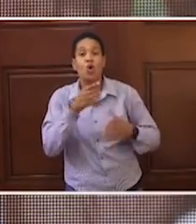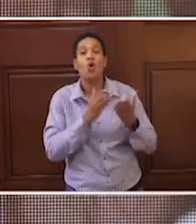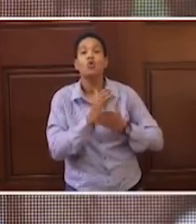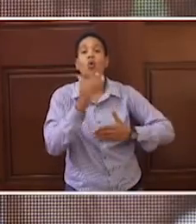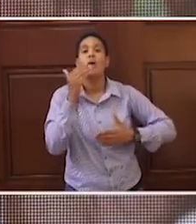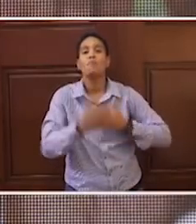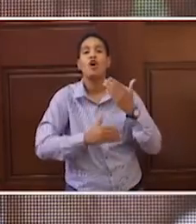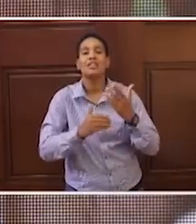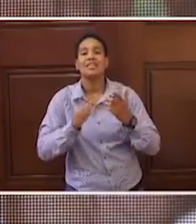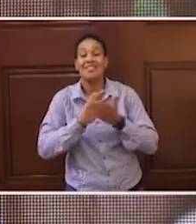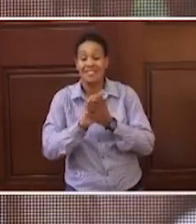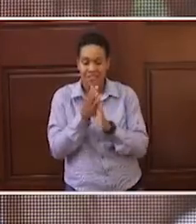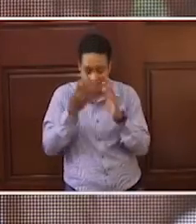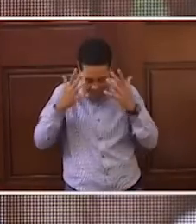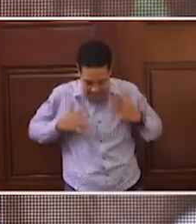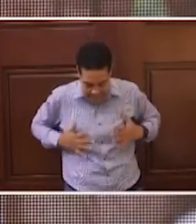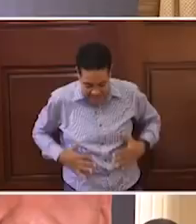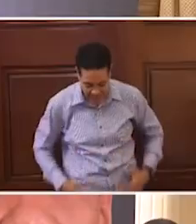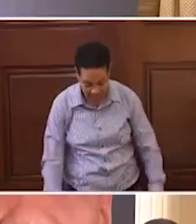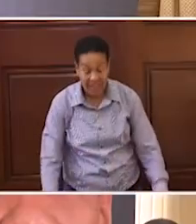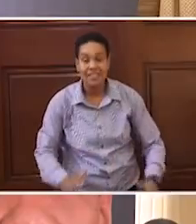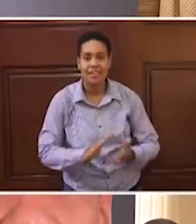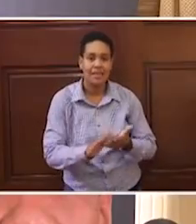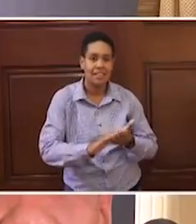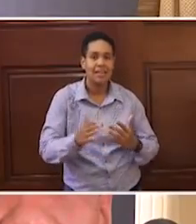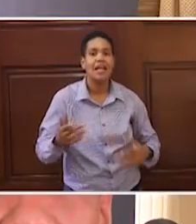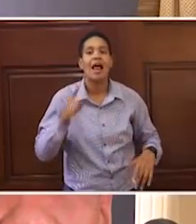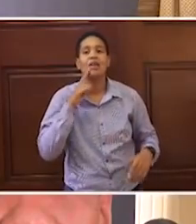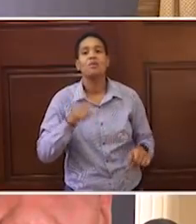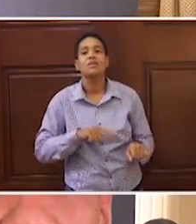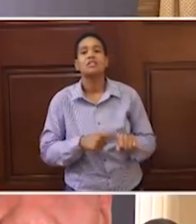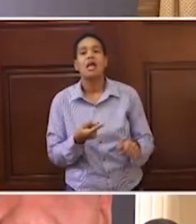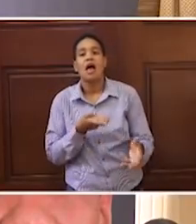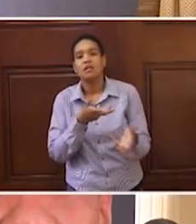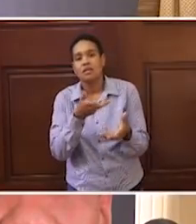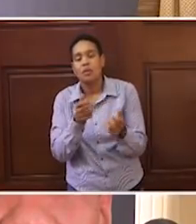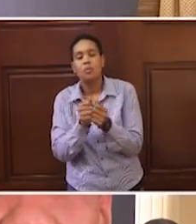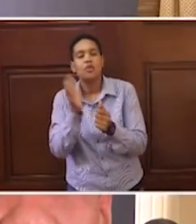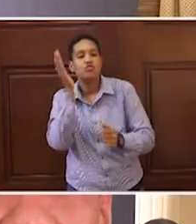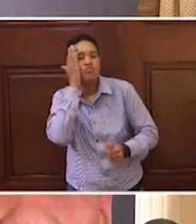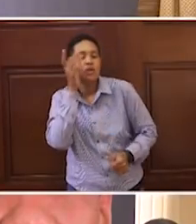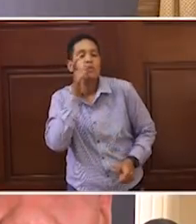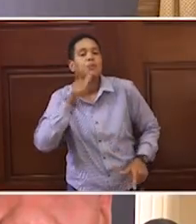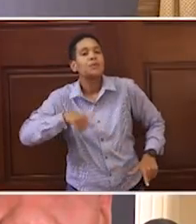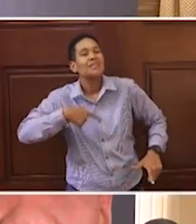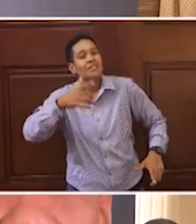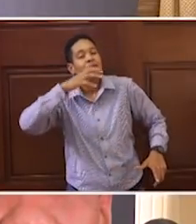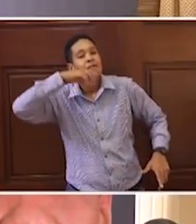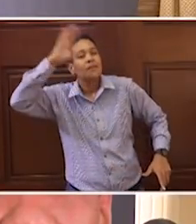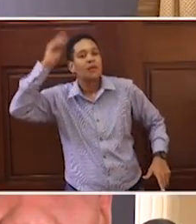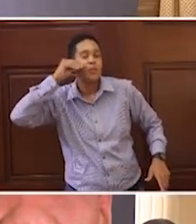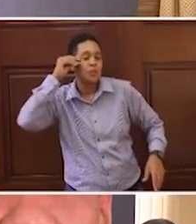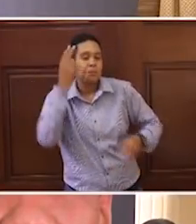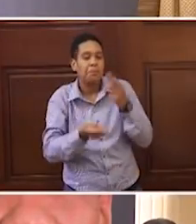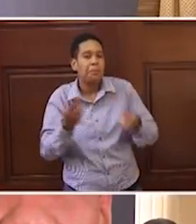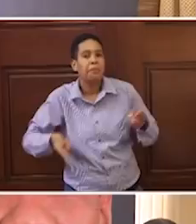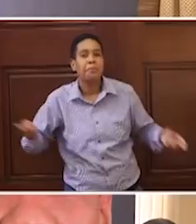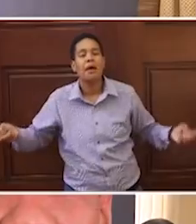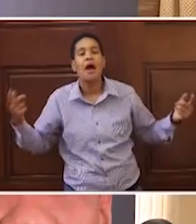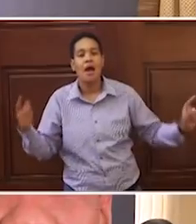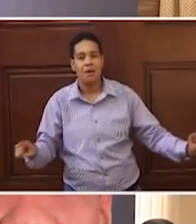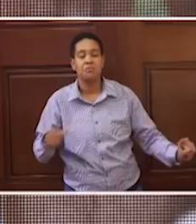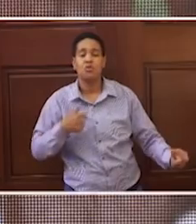of sanitization, and then you start to deal with the residents in the infirmary. So we are